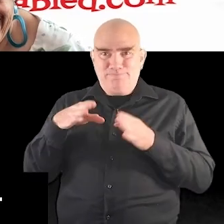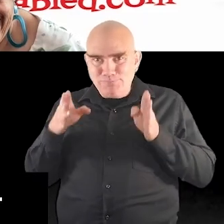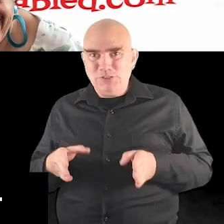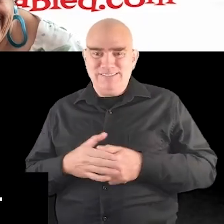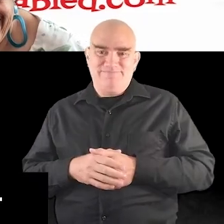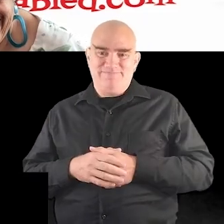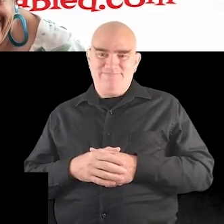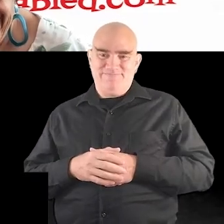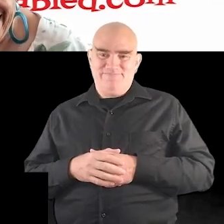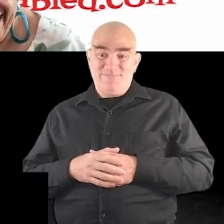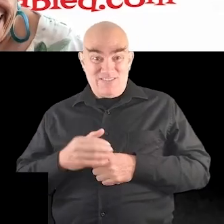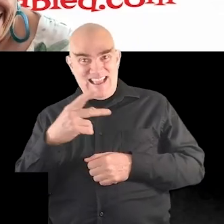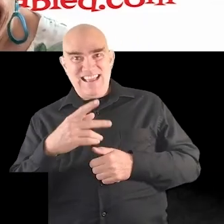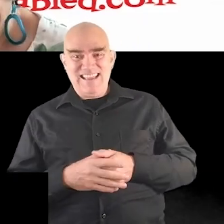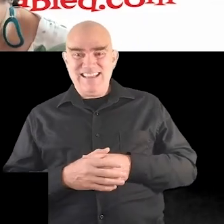in person.